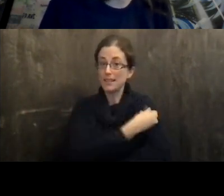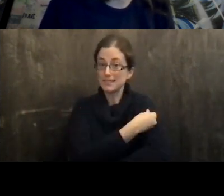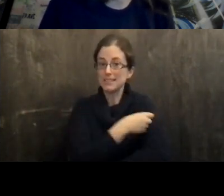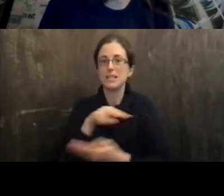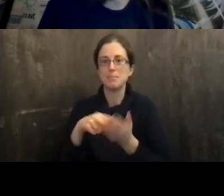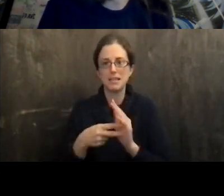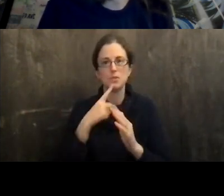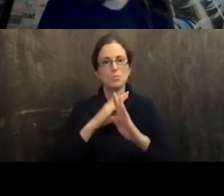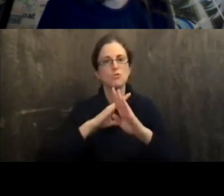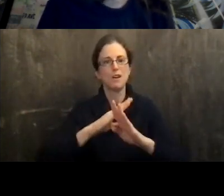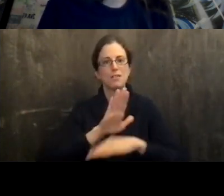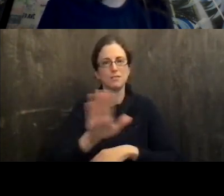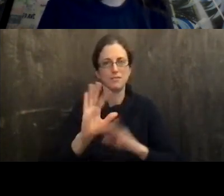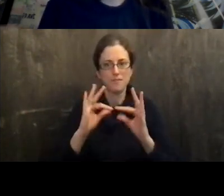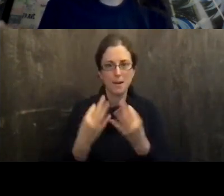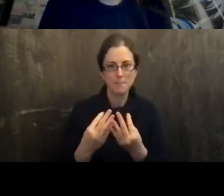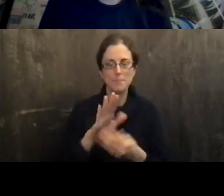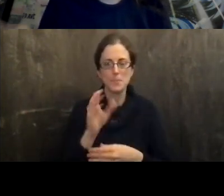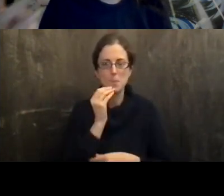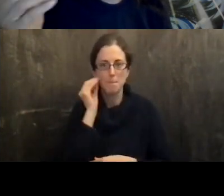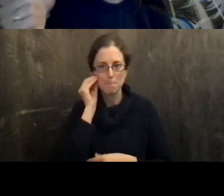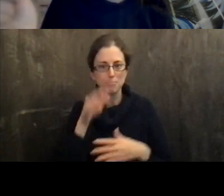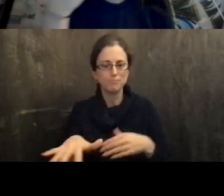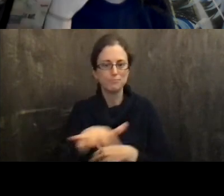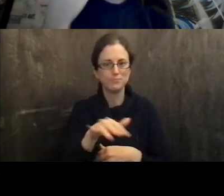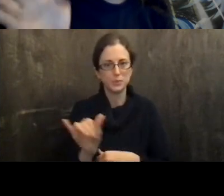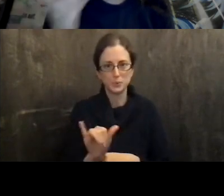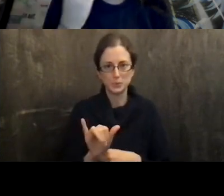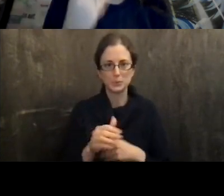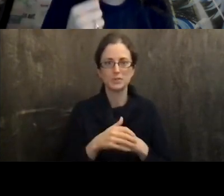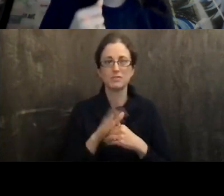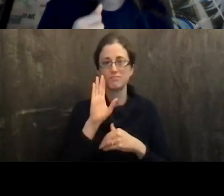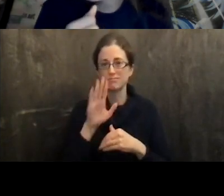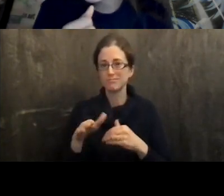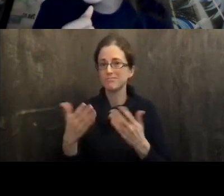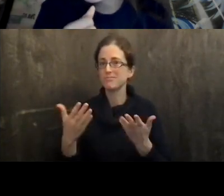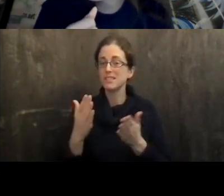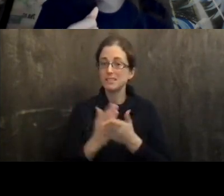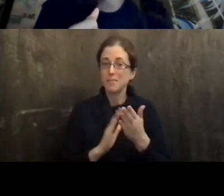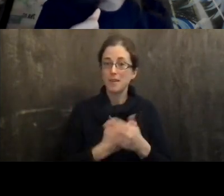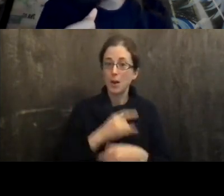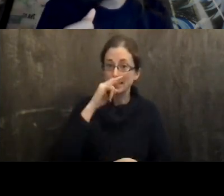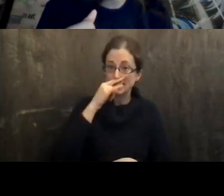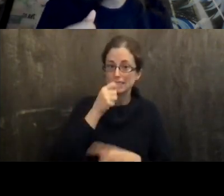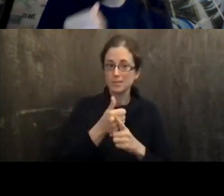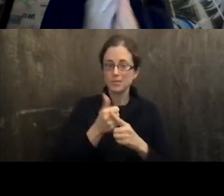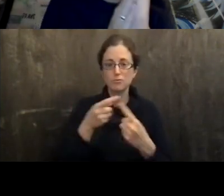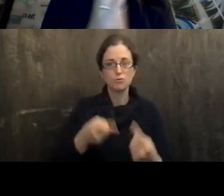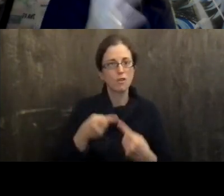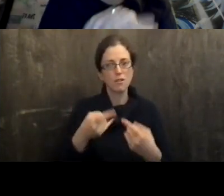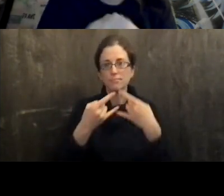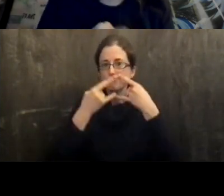and tolerate it long term, how there may be more hand-to-mouth behavior for some of our kids with developmental differences